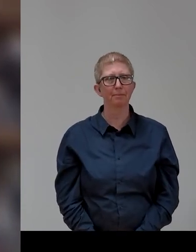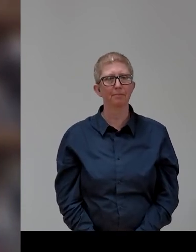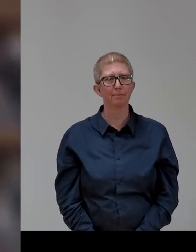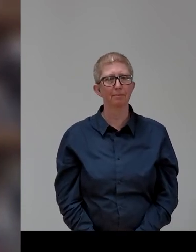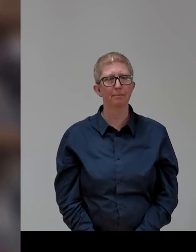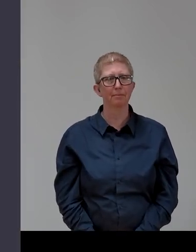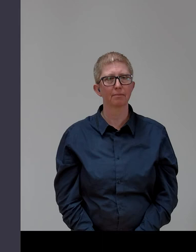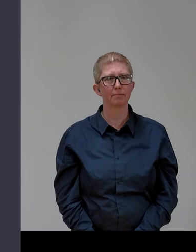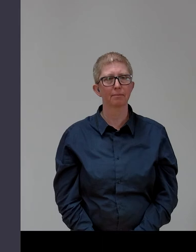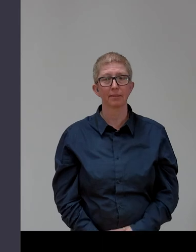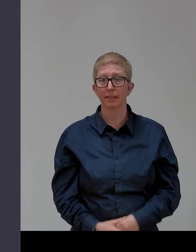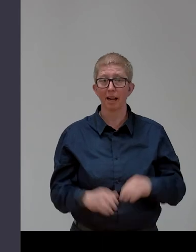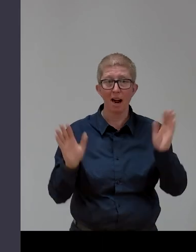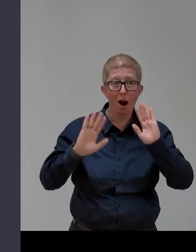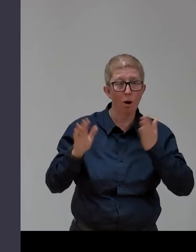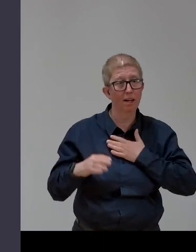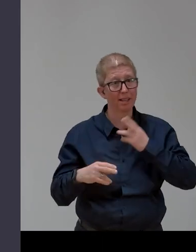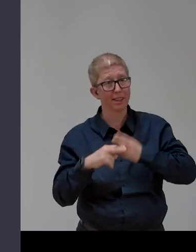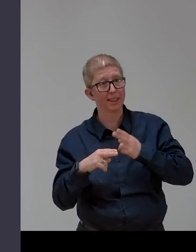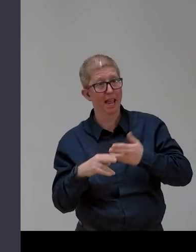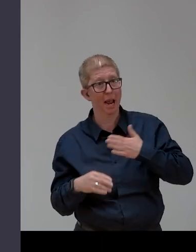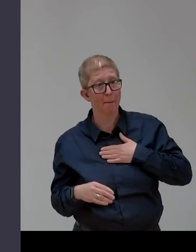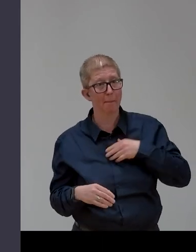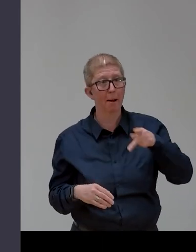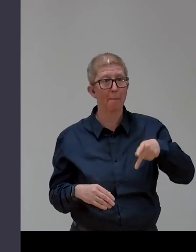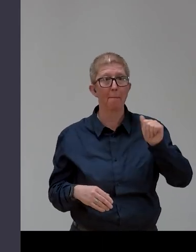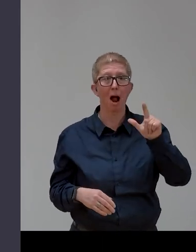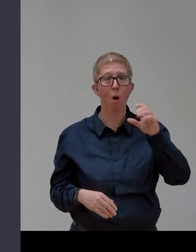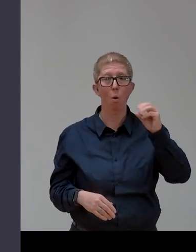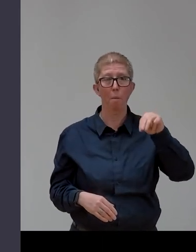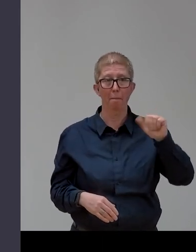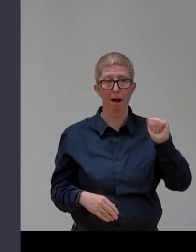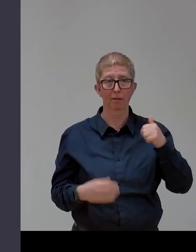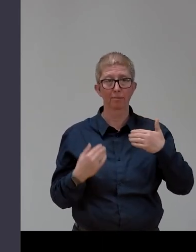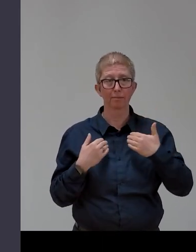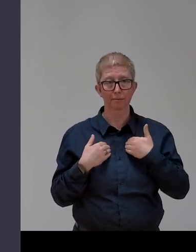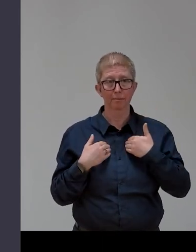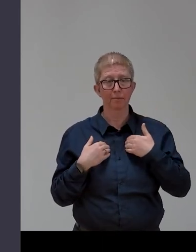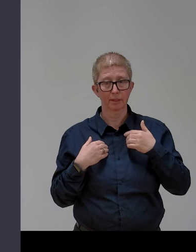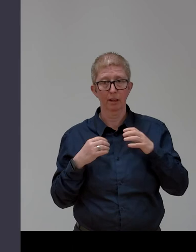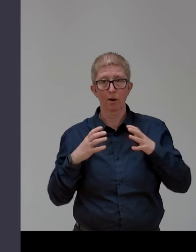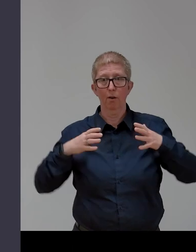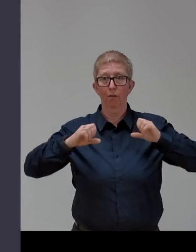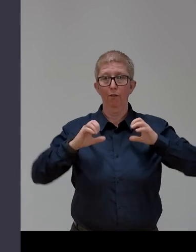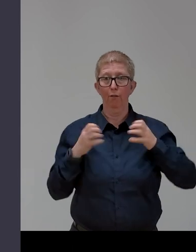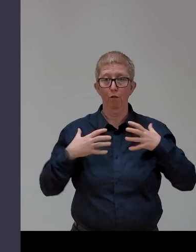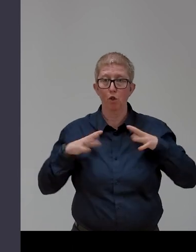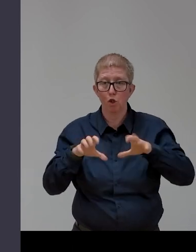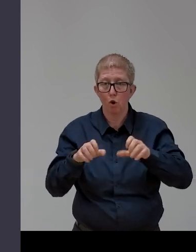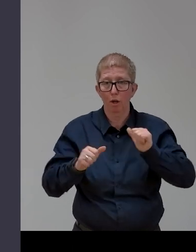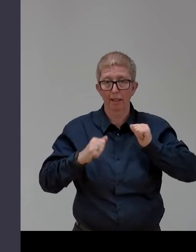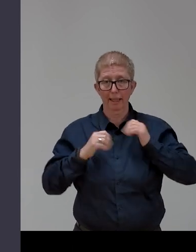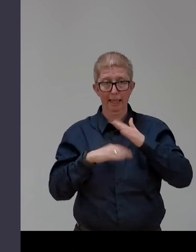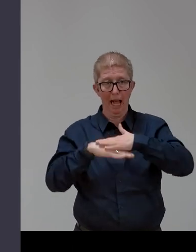Hello, my name is Paloma Cid. I am an occupational therapist at the Universal Accessibility Innovation Department